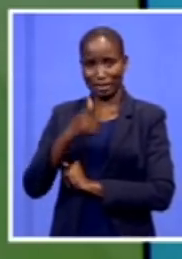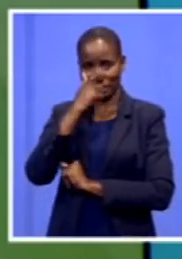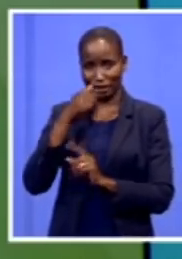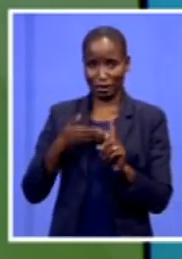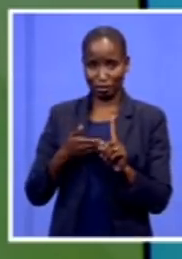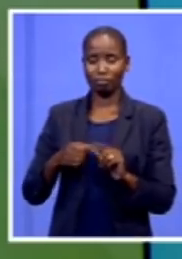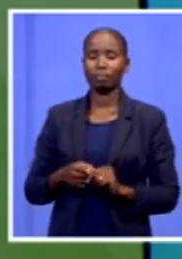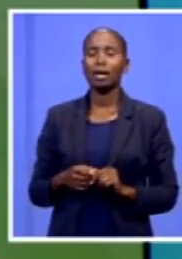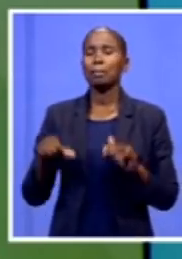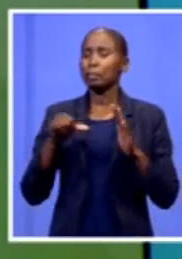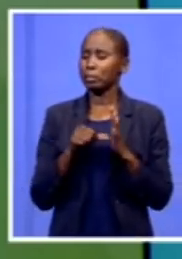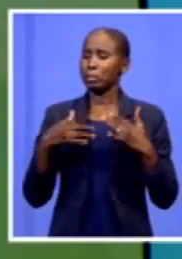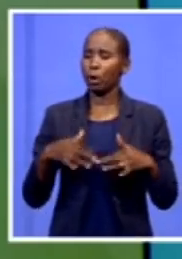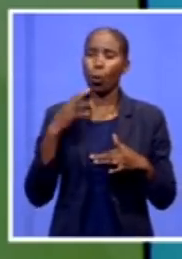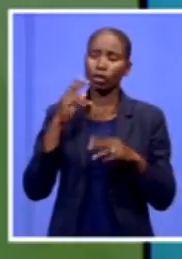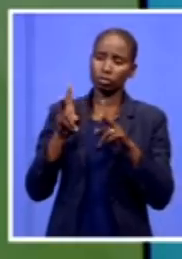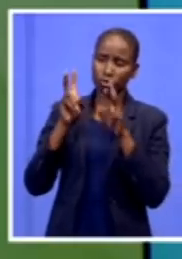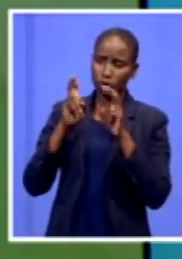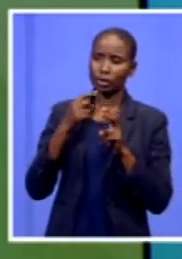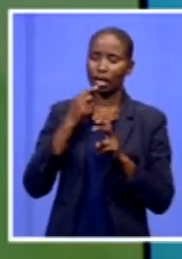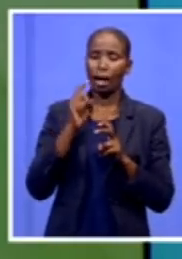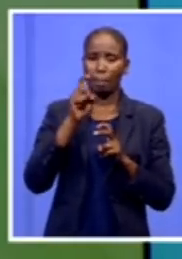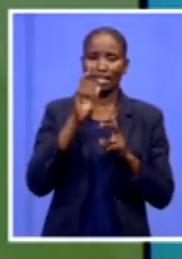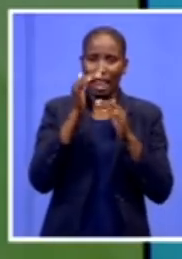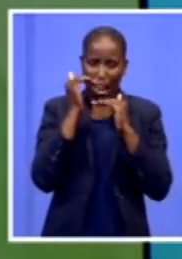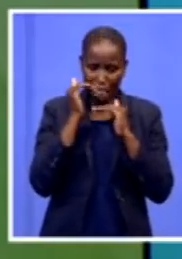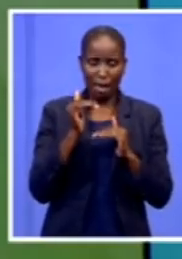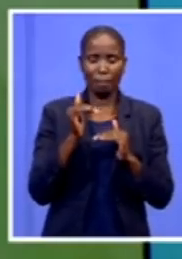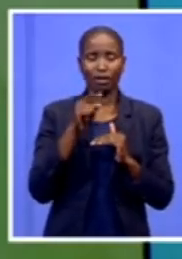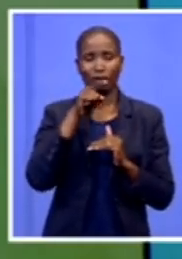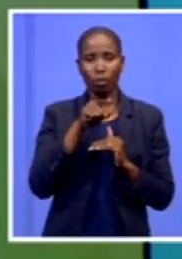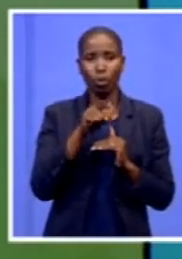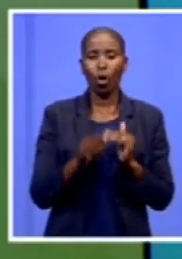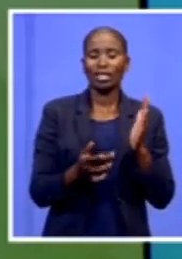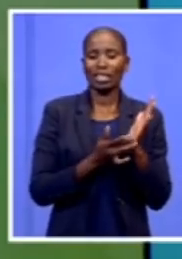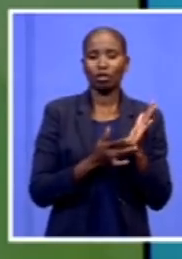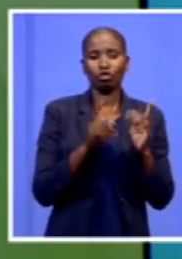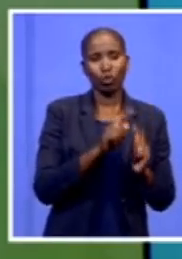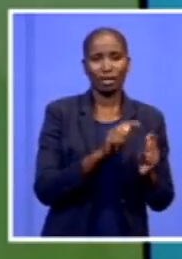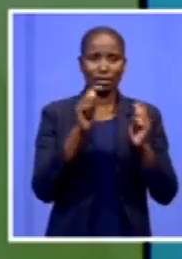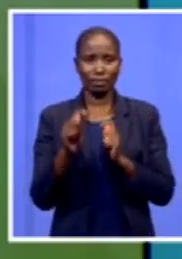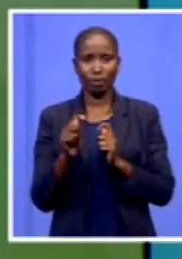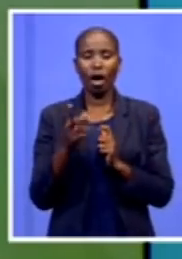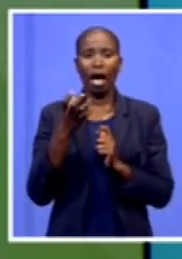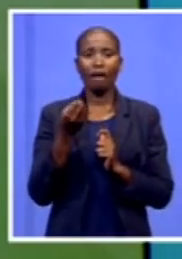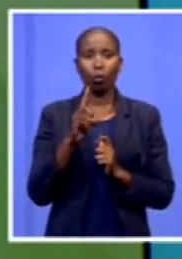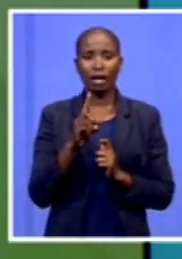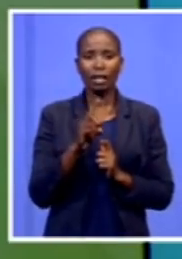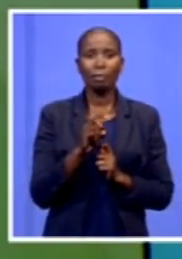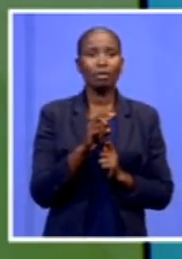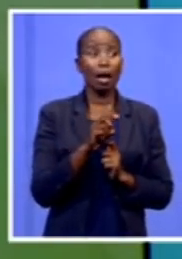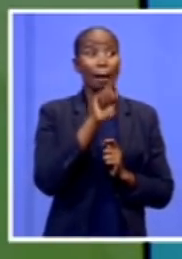limit with this technology transfer the profitability of the IP owners, that is